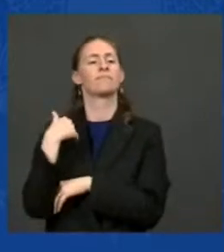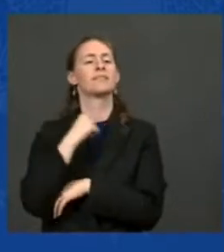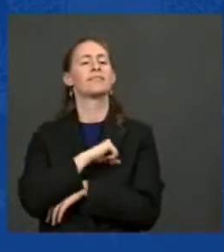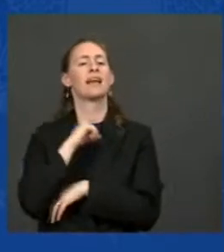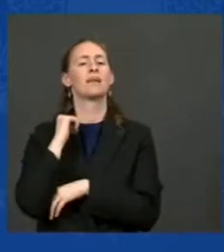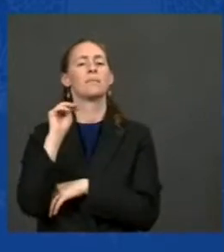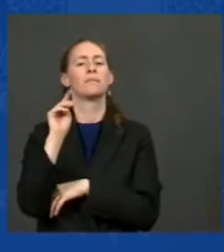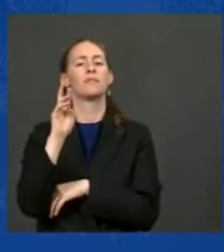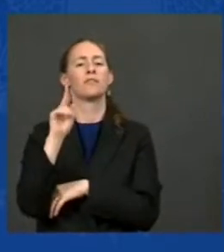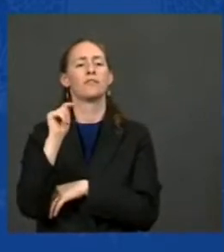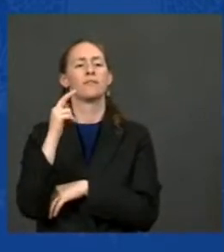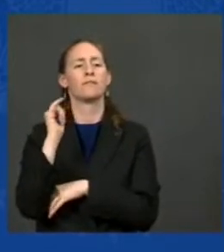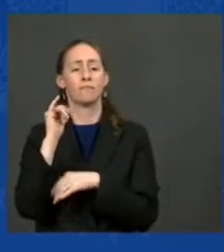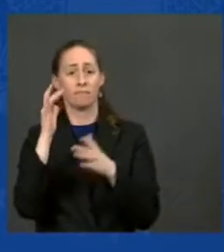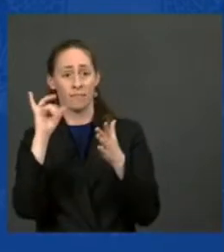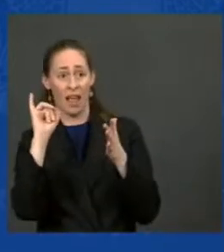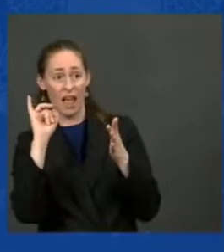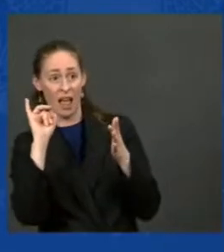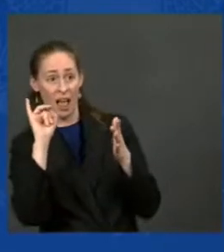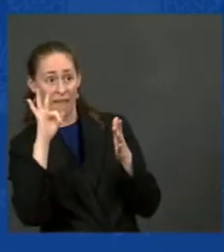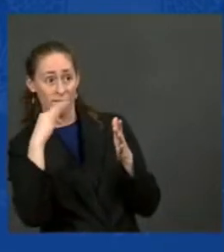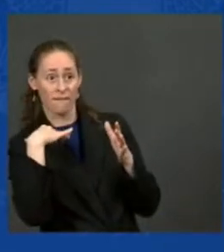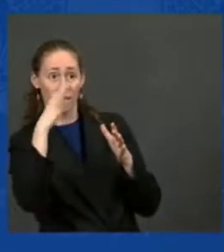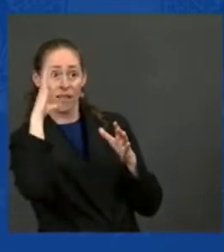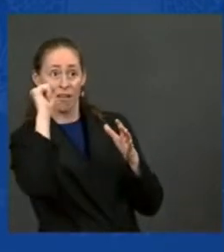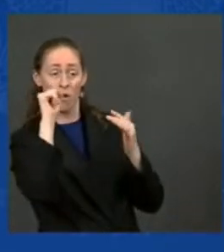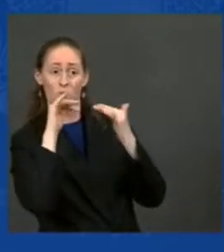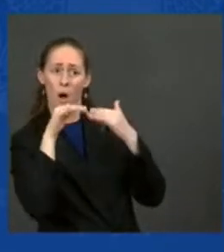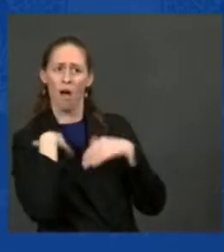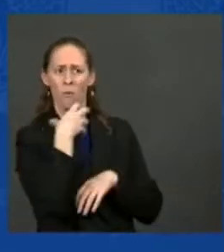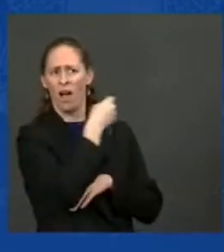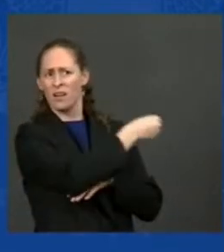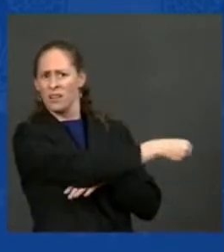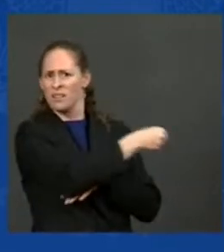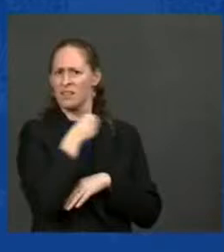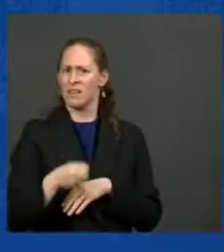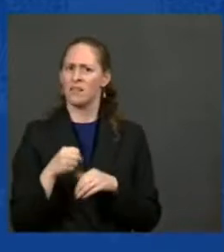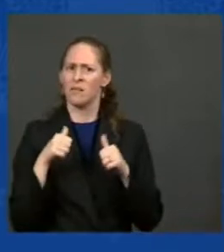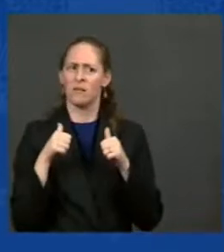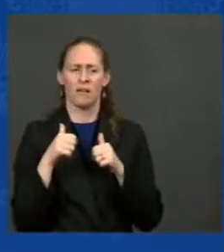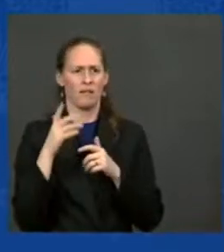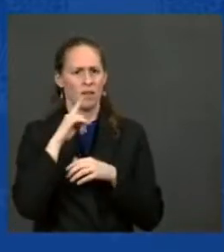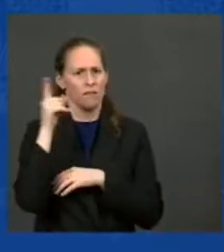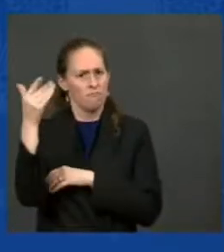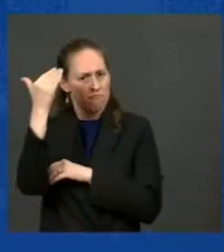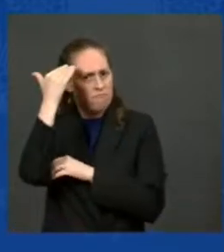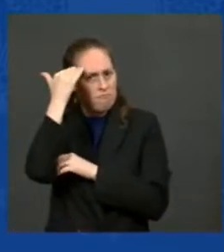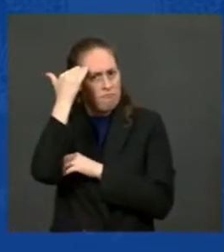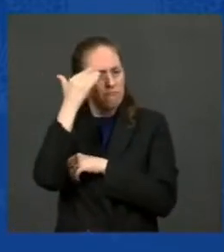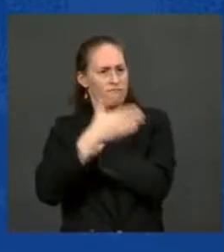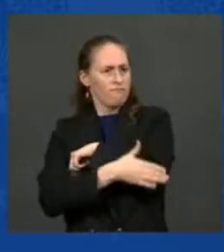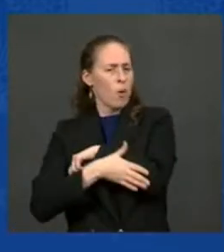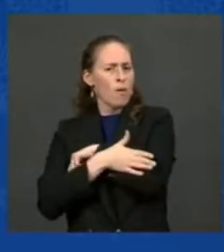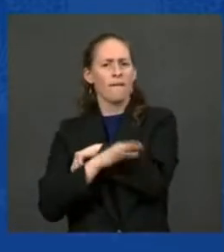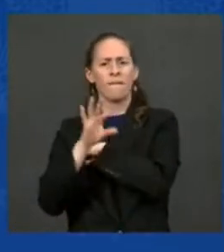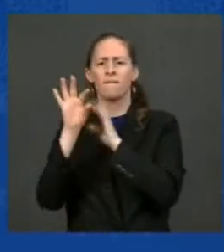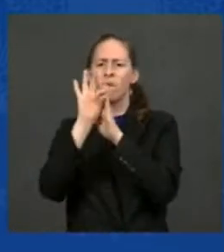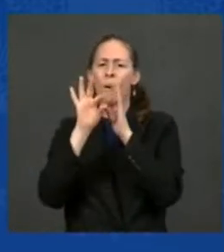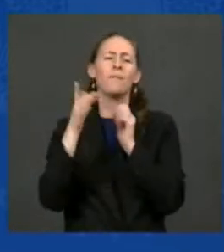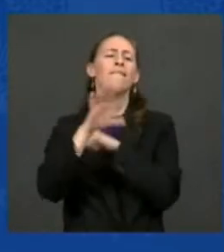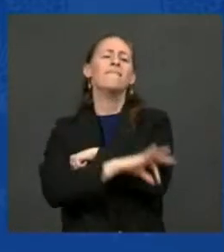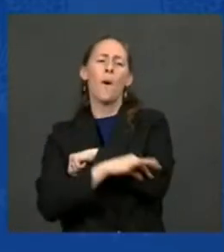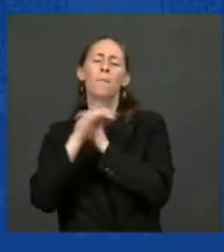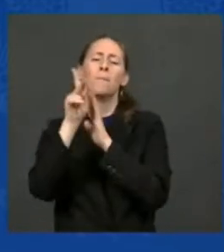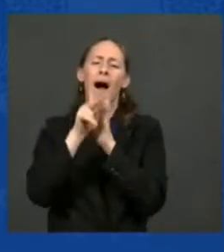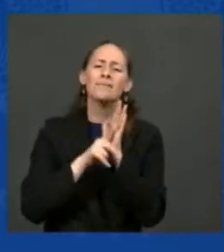with me, man. No, I'm serious. This guy knows as much about foreign policy as anybody does, and His failure to